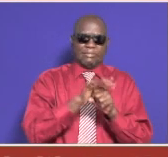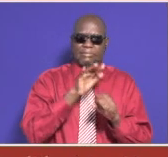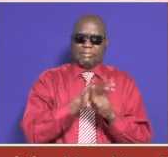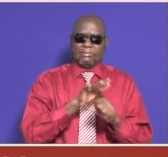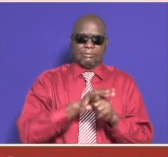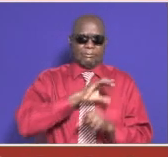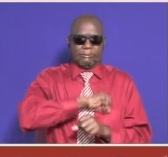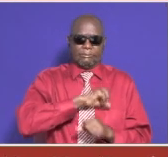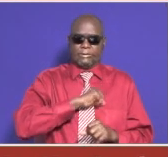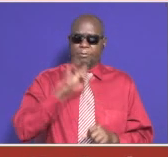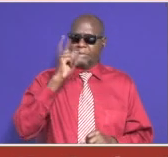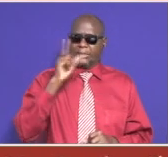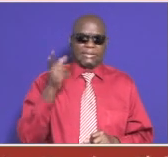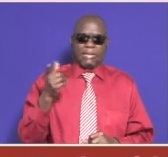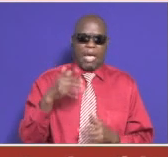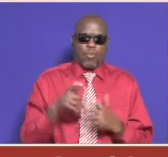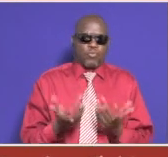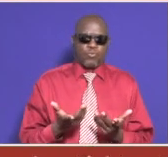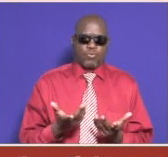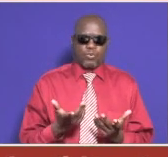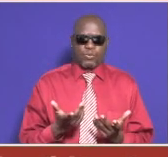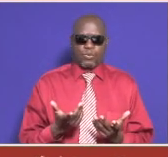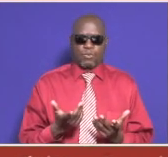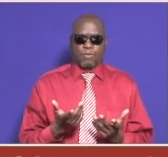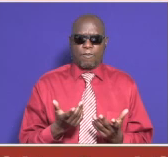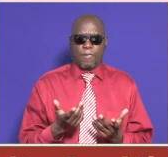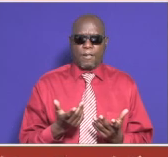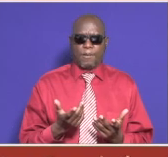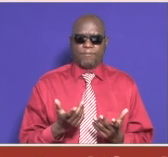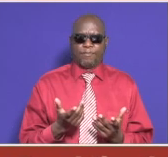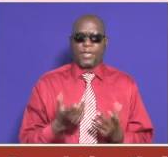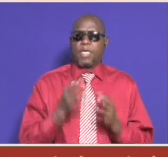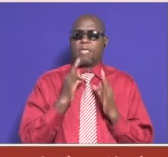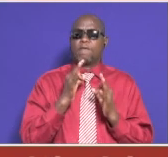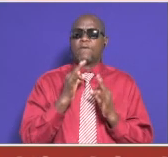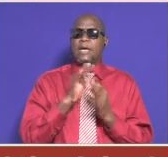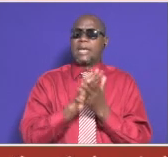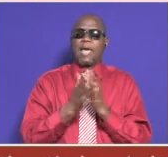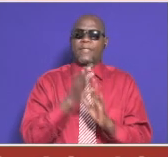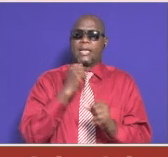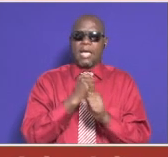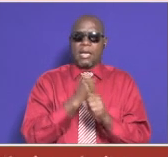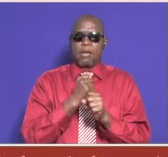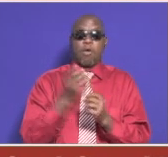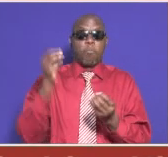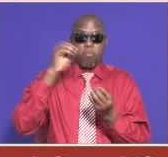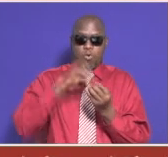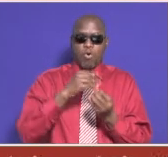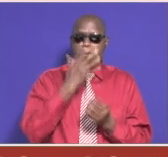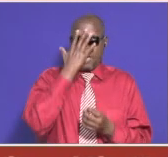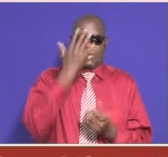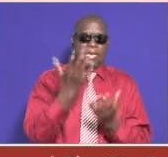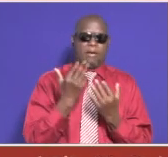endure? And I can assure you that if nothing is done about Moses Kuria, there is more embarrassment coming. That one I can